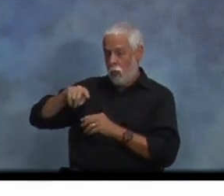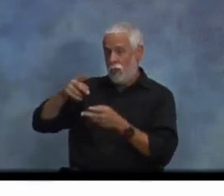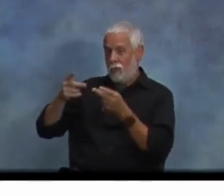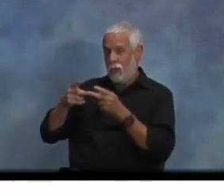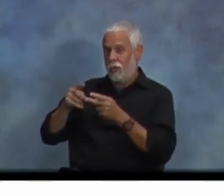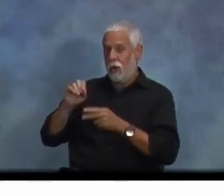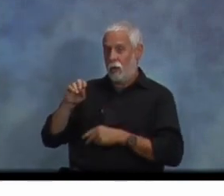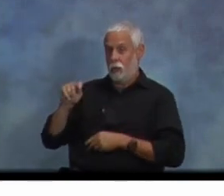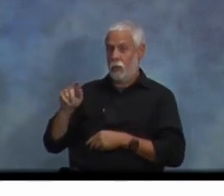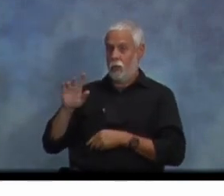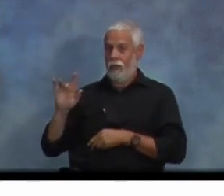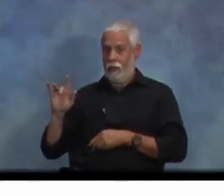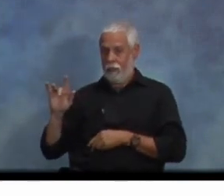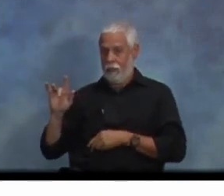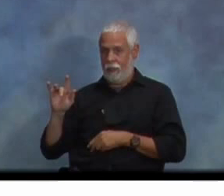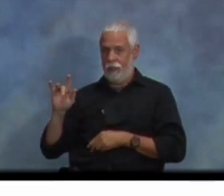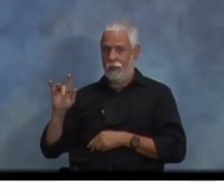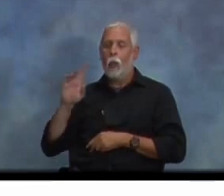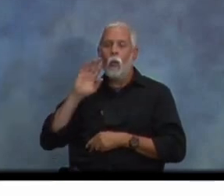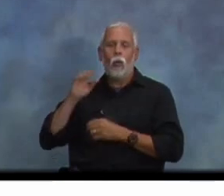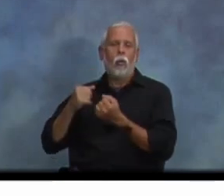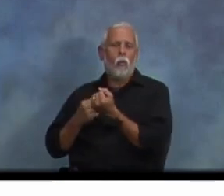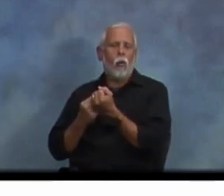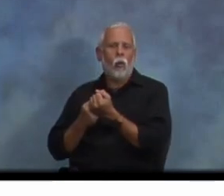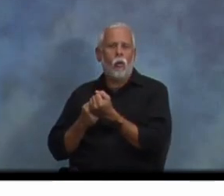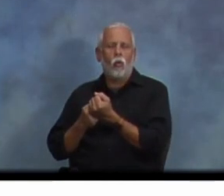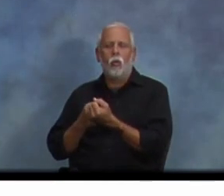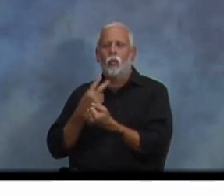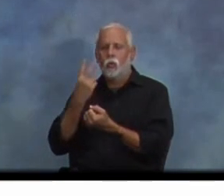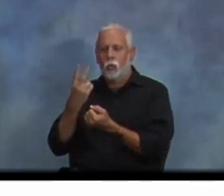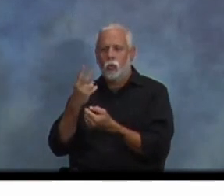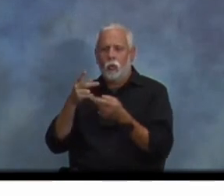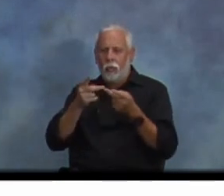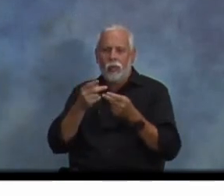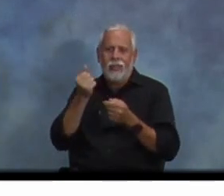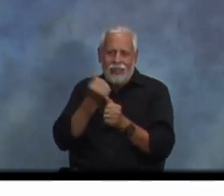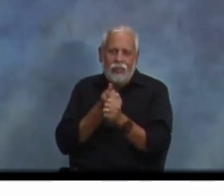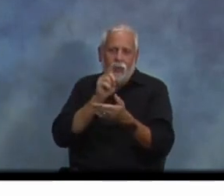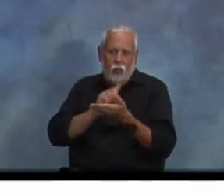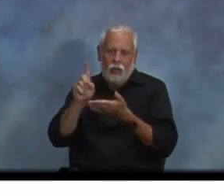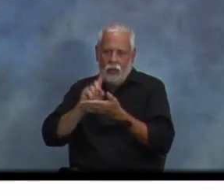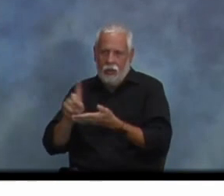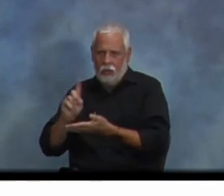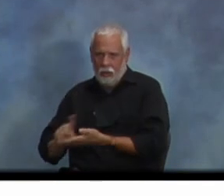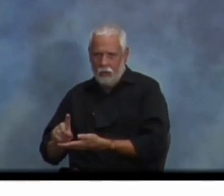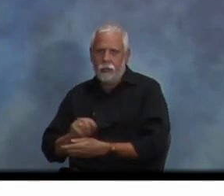October 25th, and we'll be supporting about 2 facilities per week.